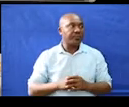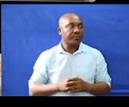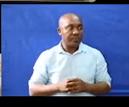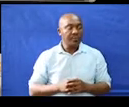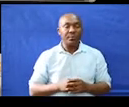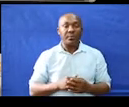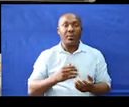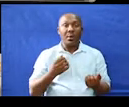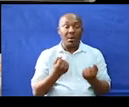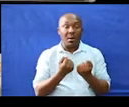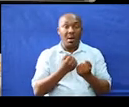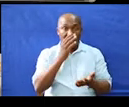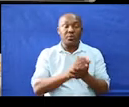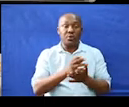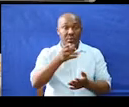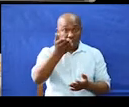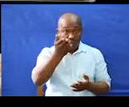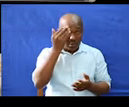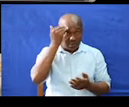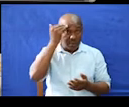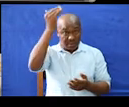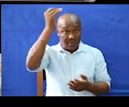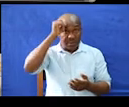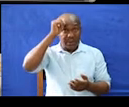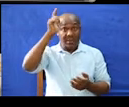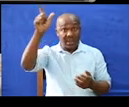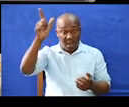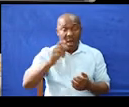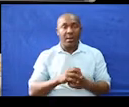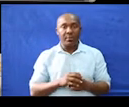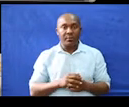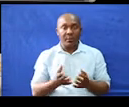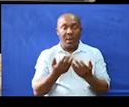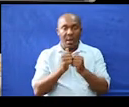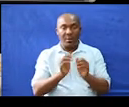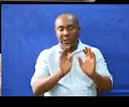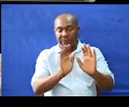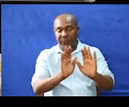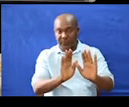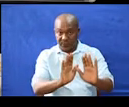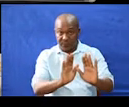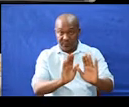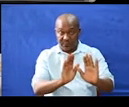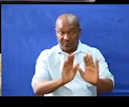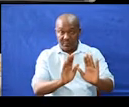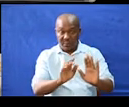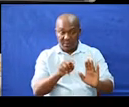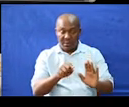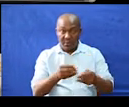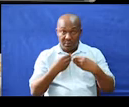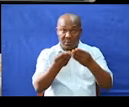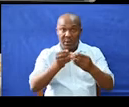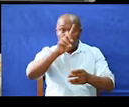I'm sure it is clear to you all. I want to leave you with this question.